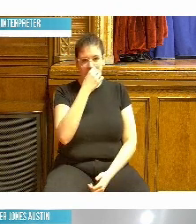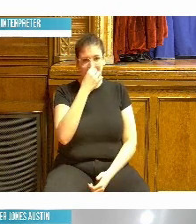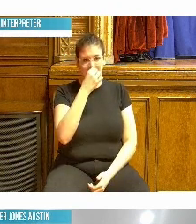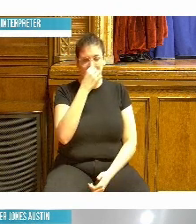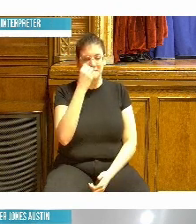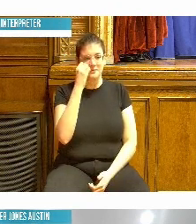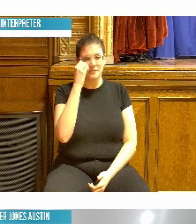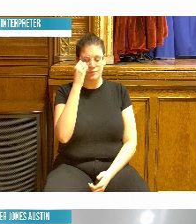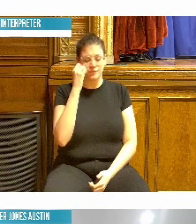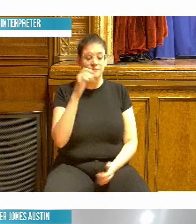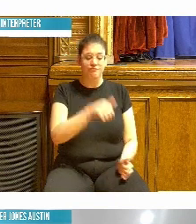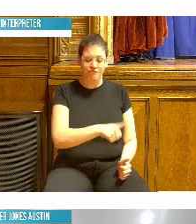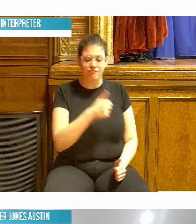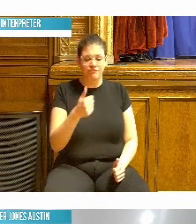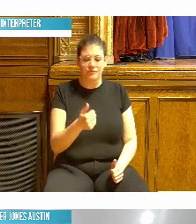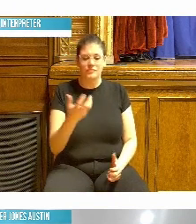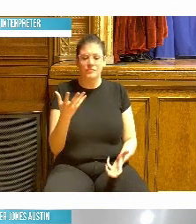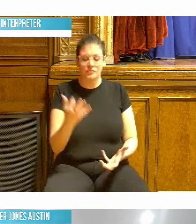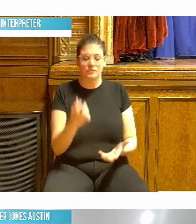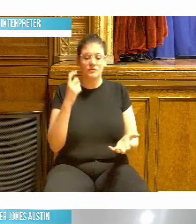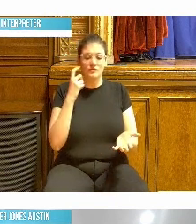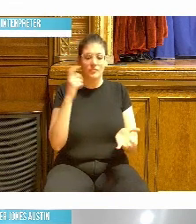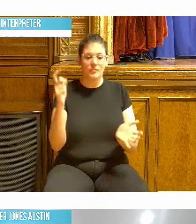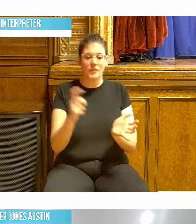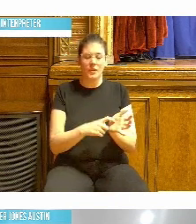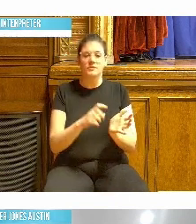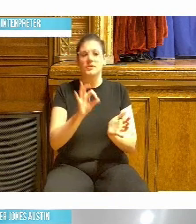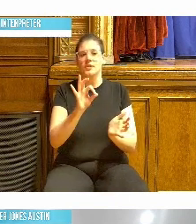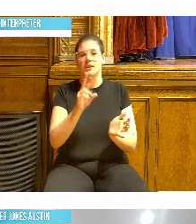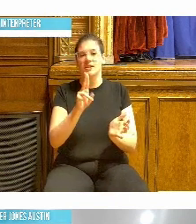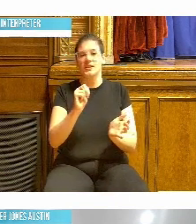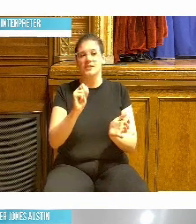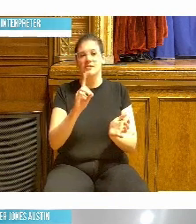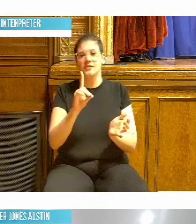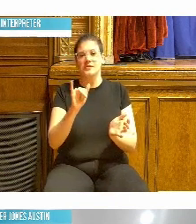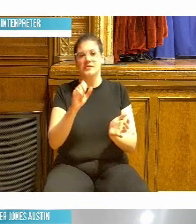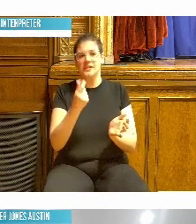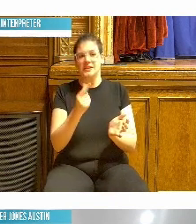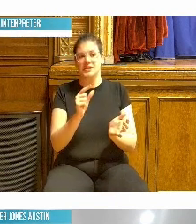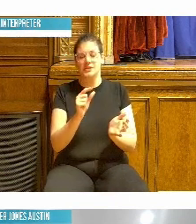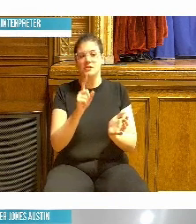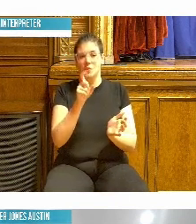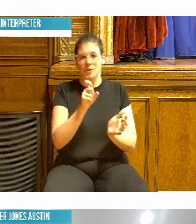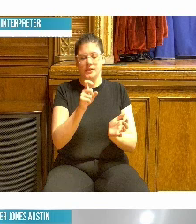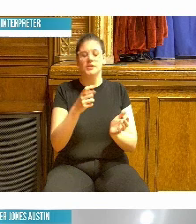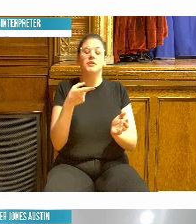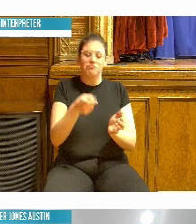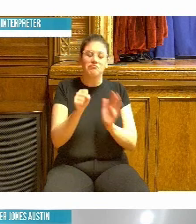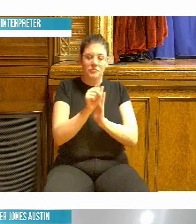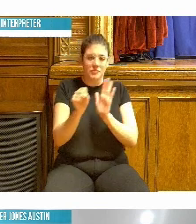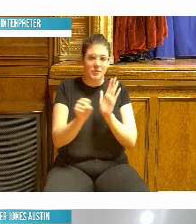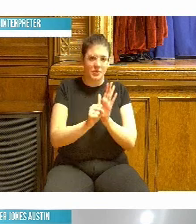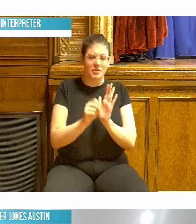Also want to just indicate that on the funding question, there are states that are looking at funding